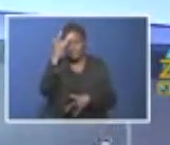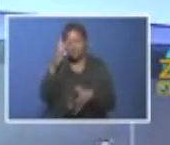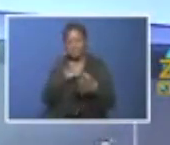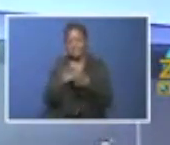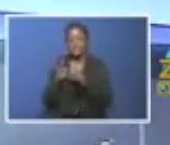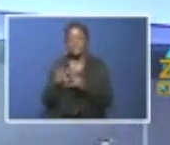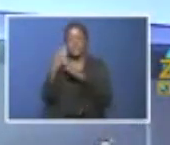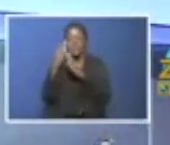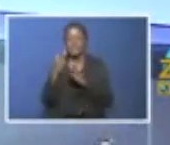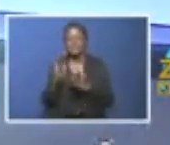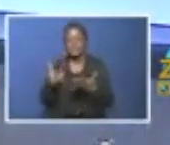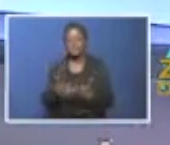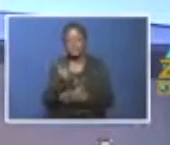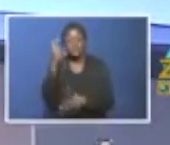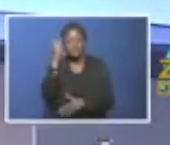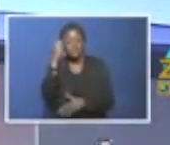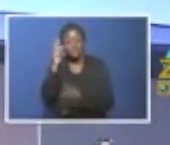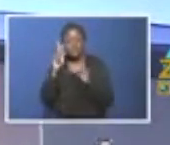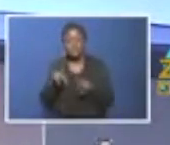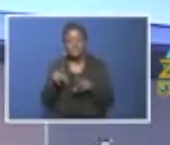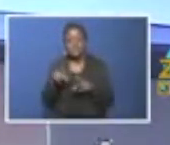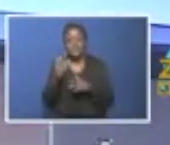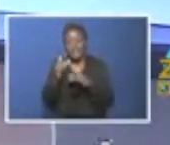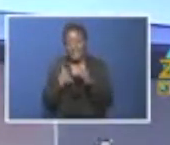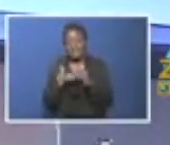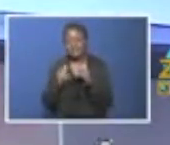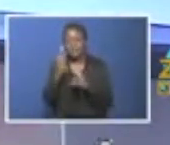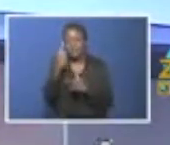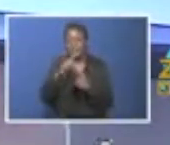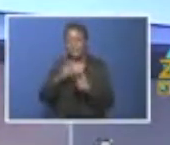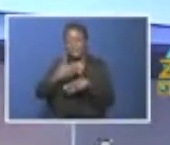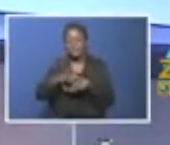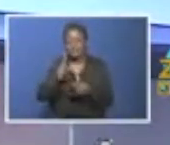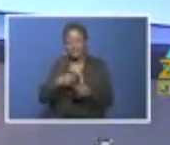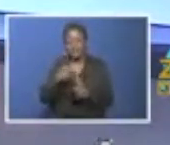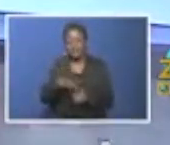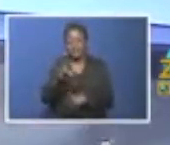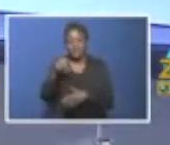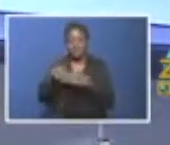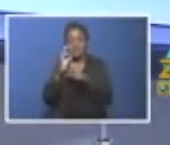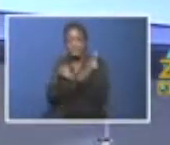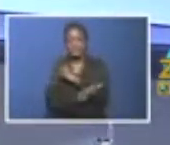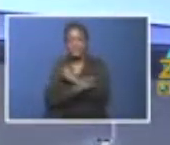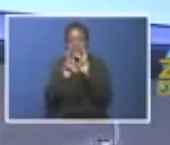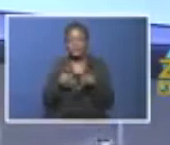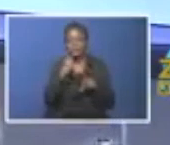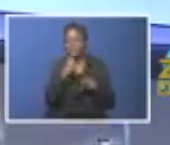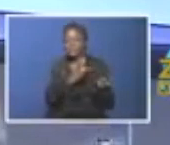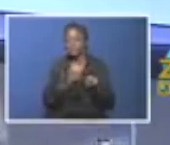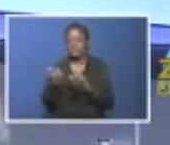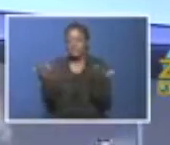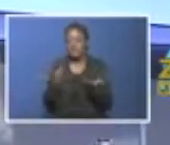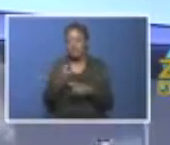Bahamian. This new suspected case coming less than a month after the first was discovered in a foreign national who traveled here from